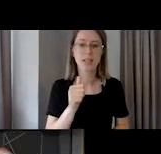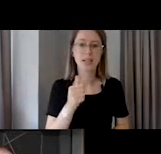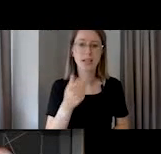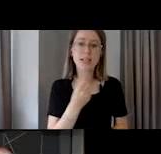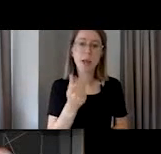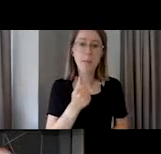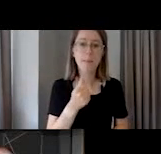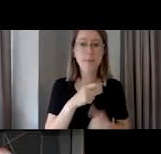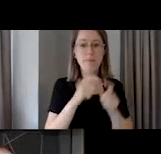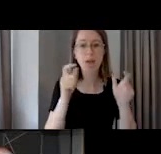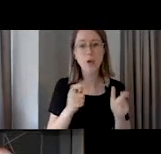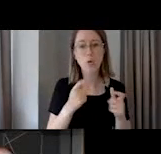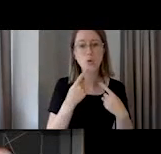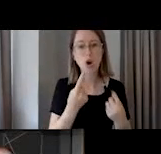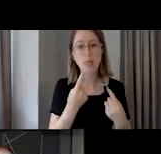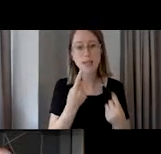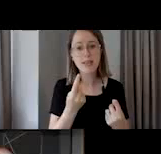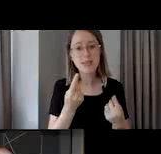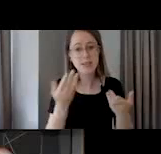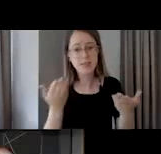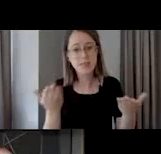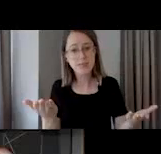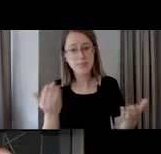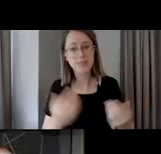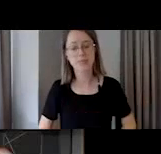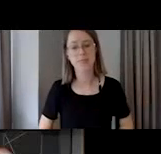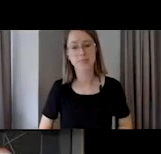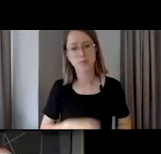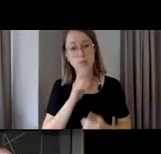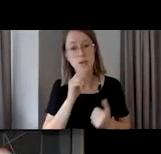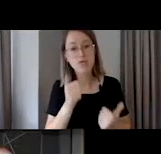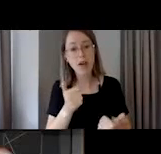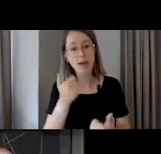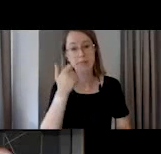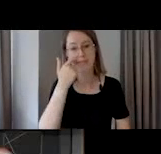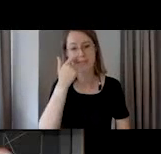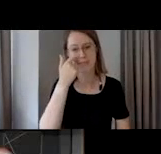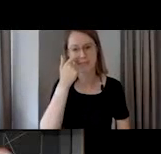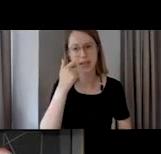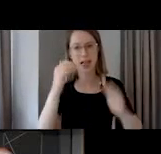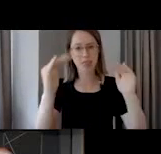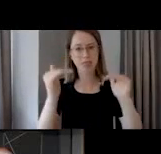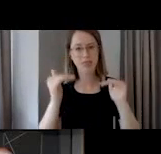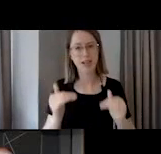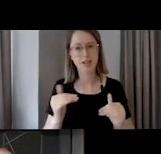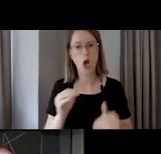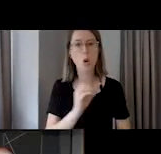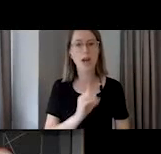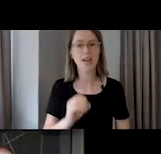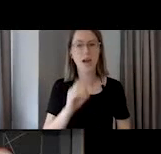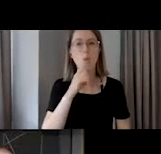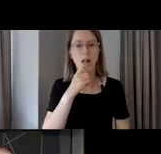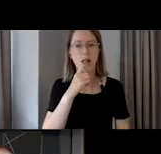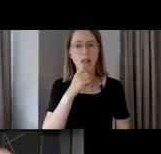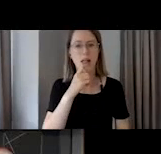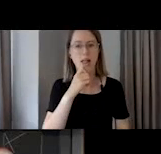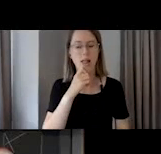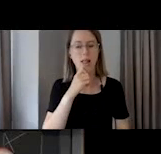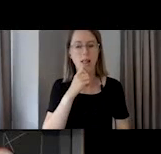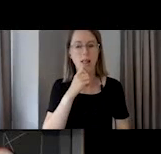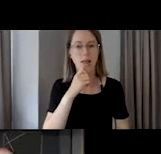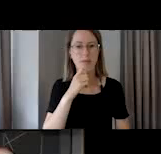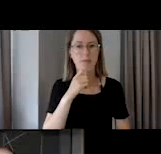final remarks from our panelists, that would be great. And then Olivia will make the closing